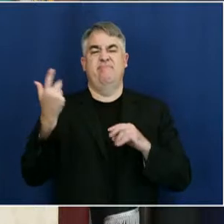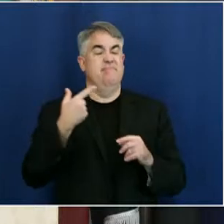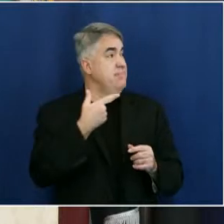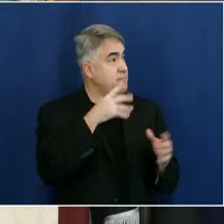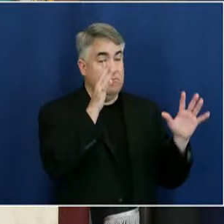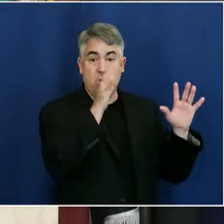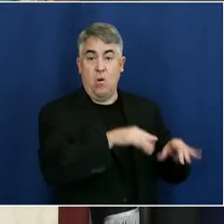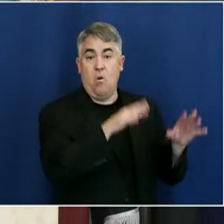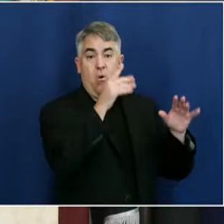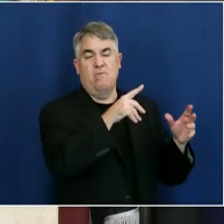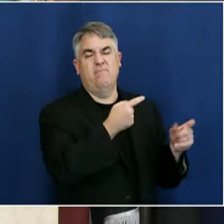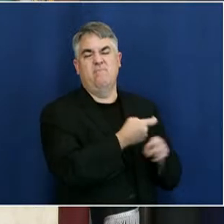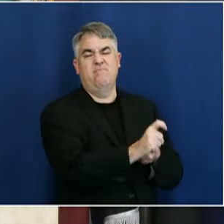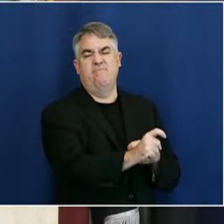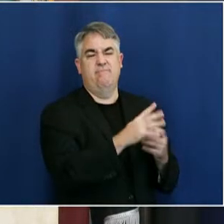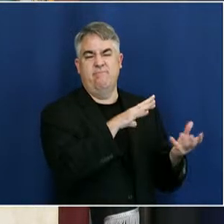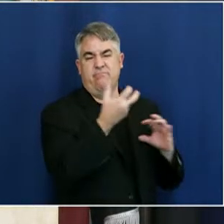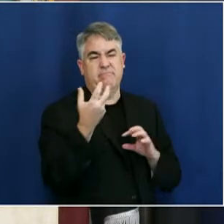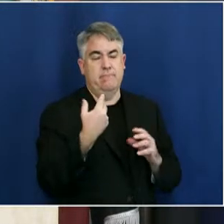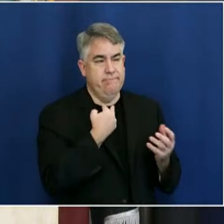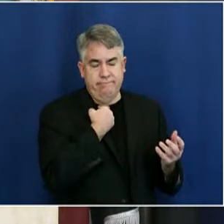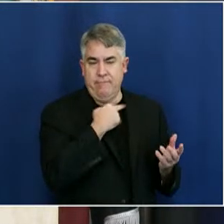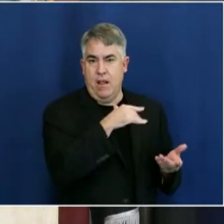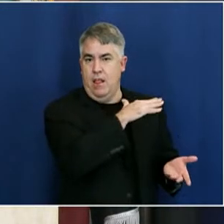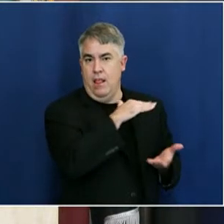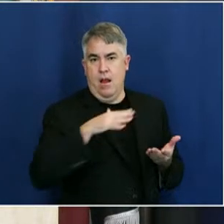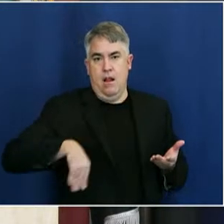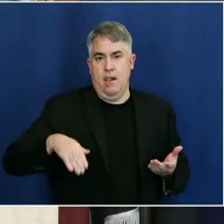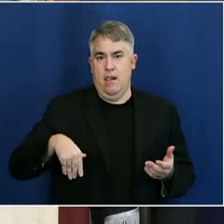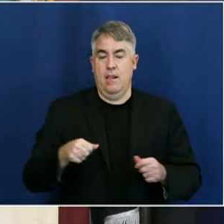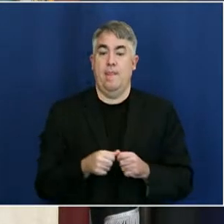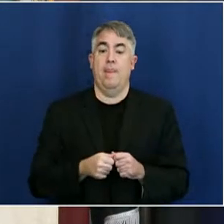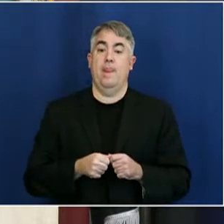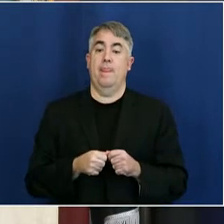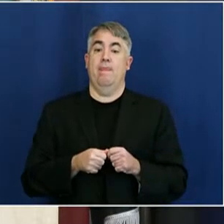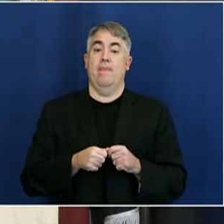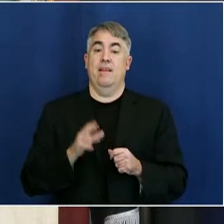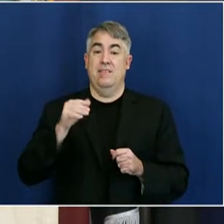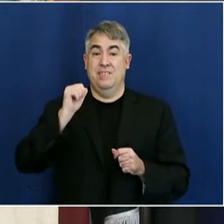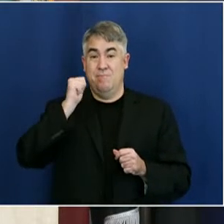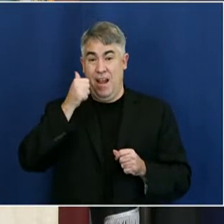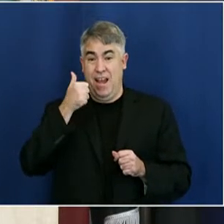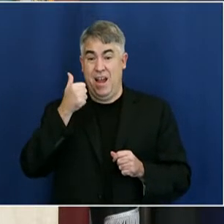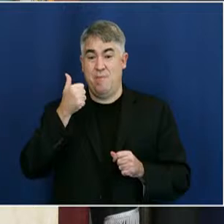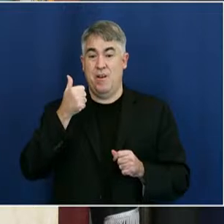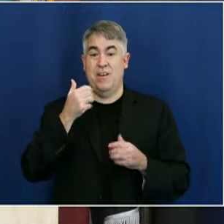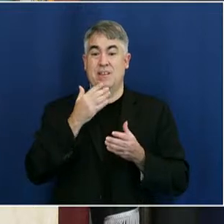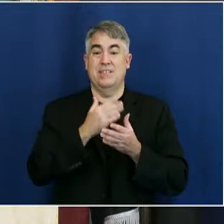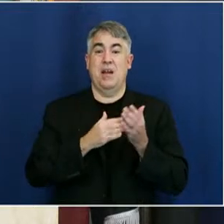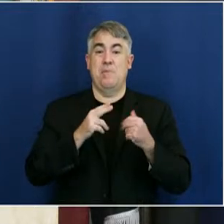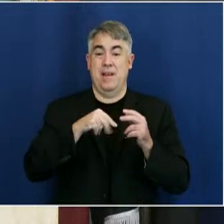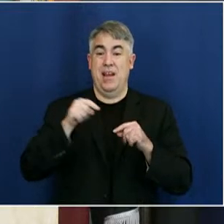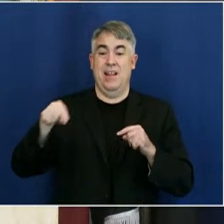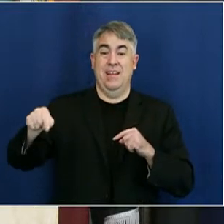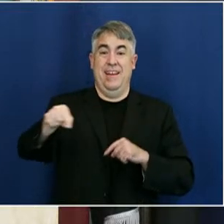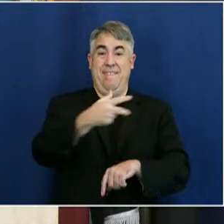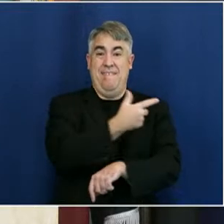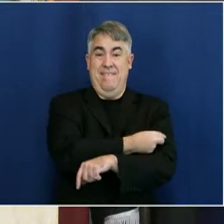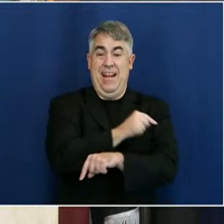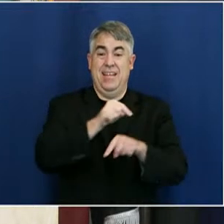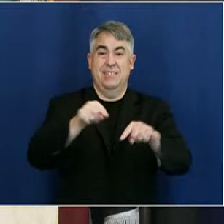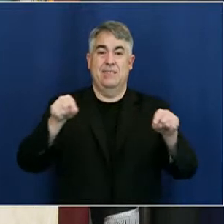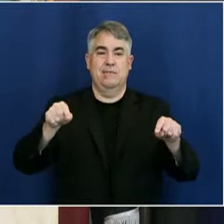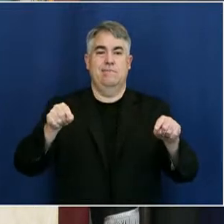expect as early as tomorrow to begin to have to pause some of our vaccine locations. We also are very likely to have to